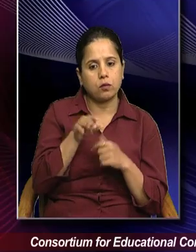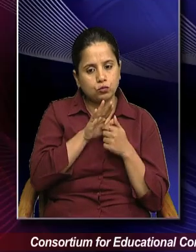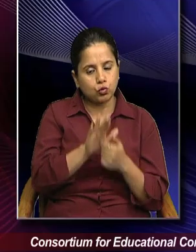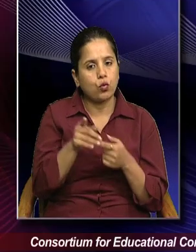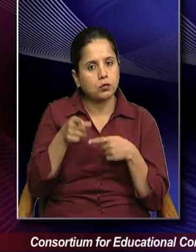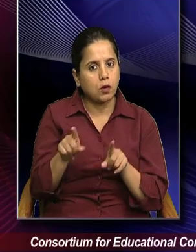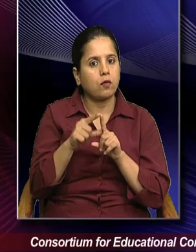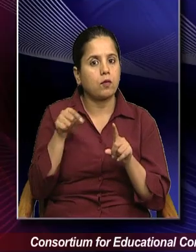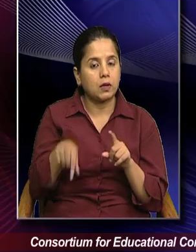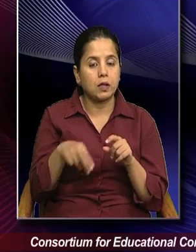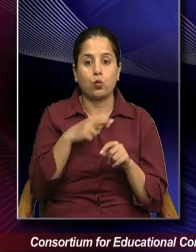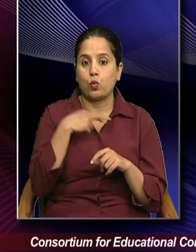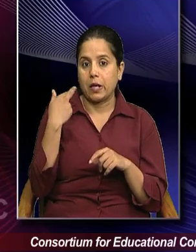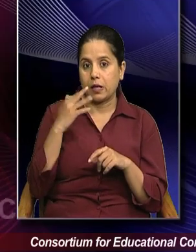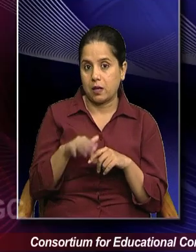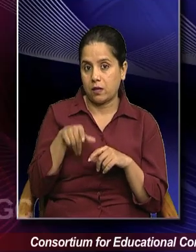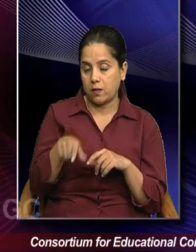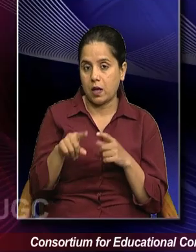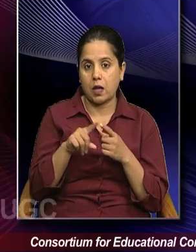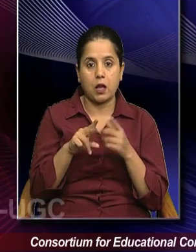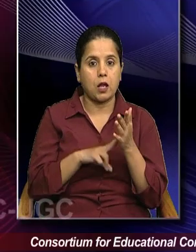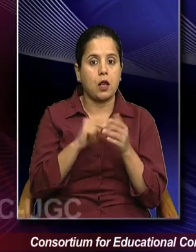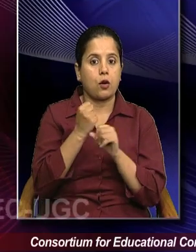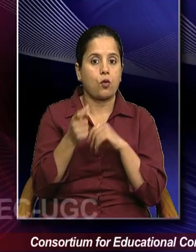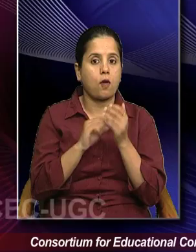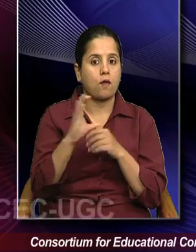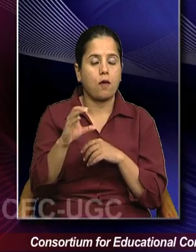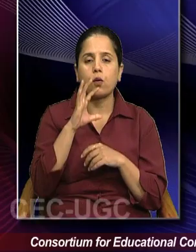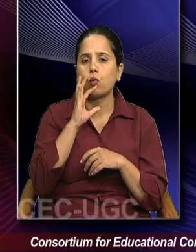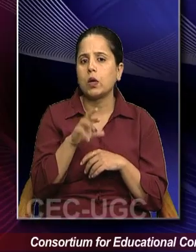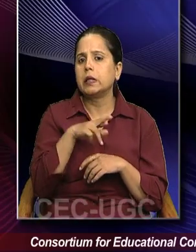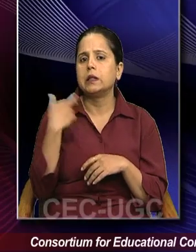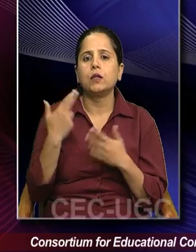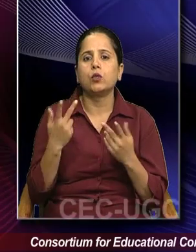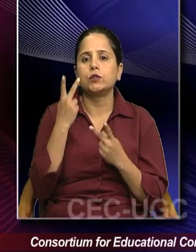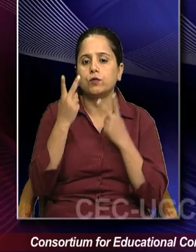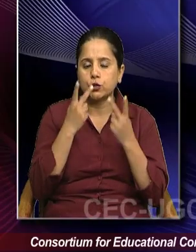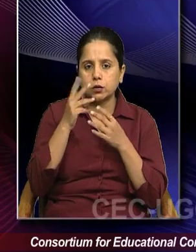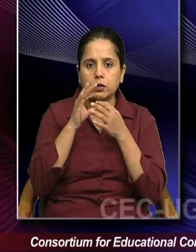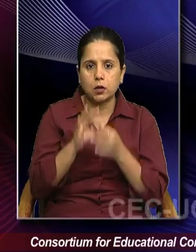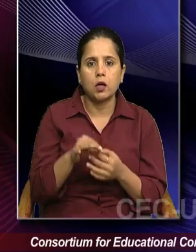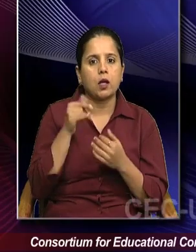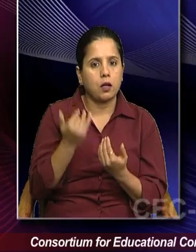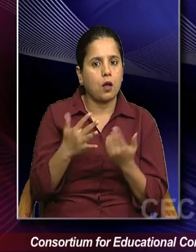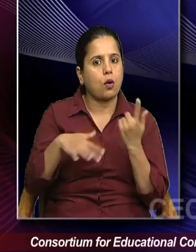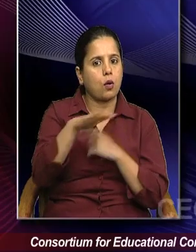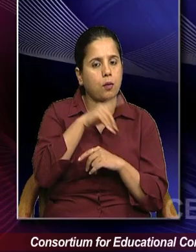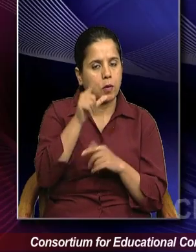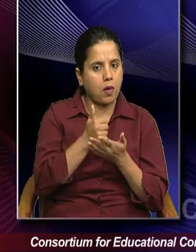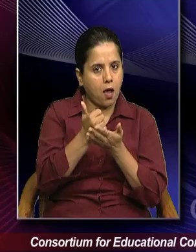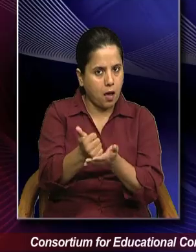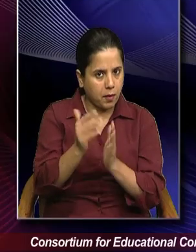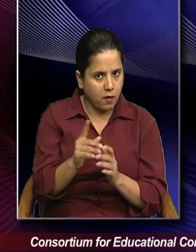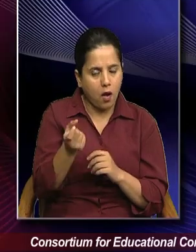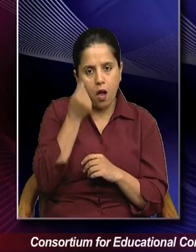accounts. Risk chart or infographic, the what's the real risk visual tool that helps readers